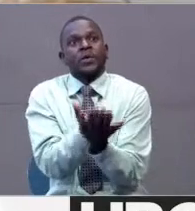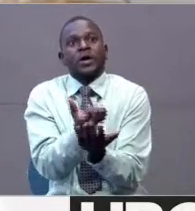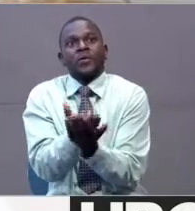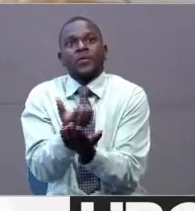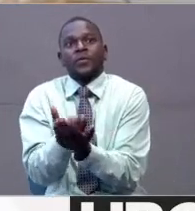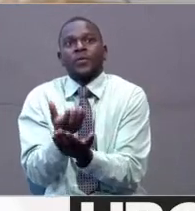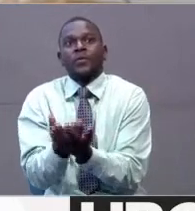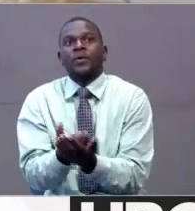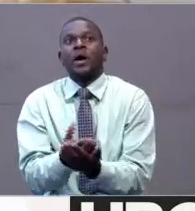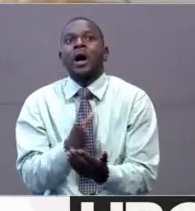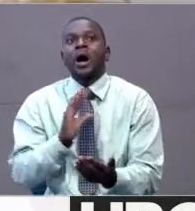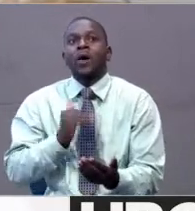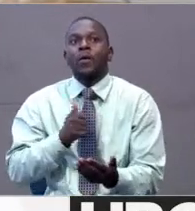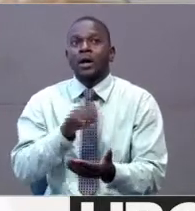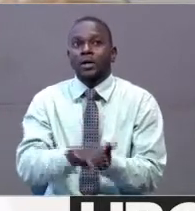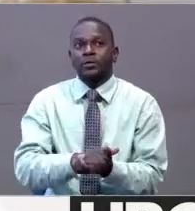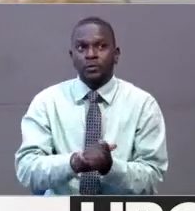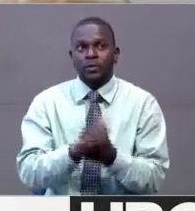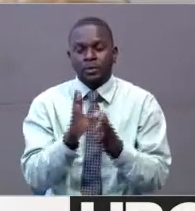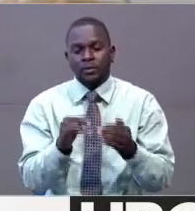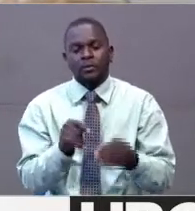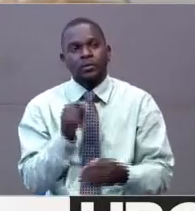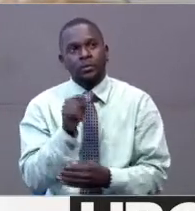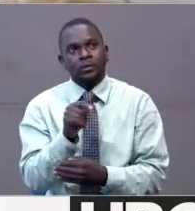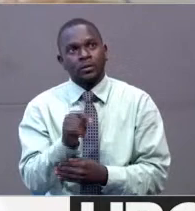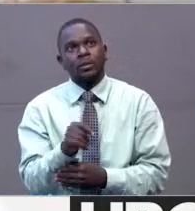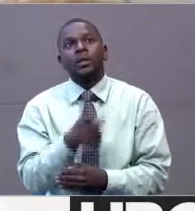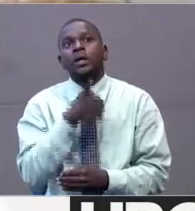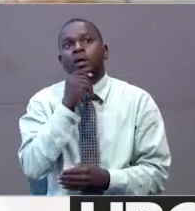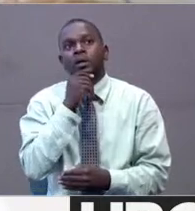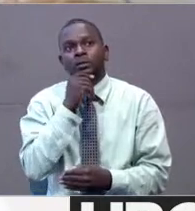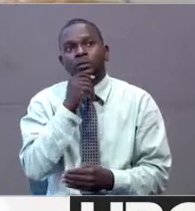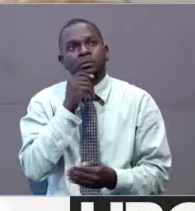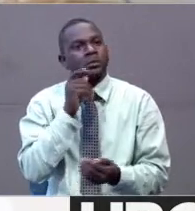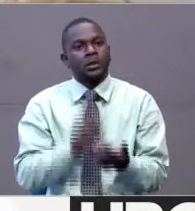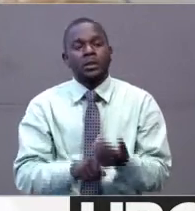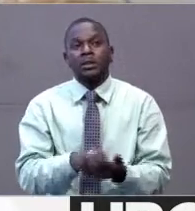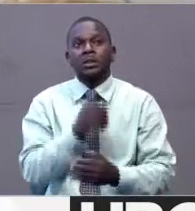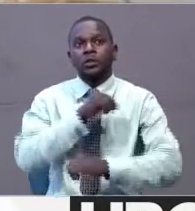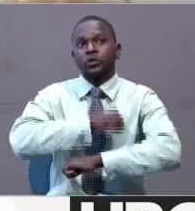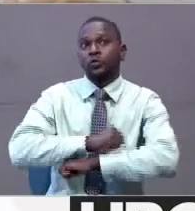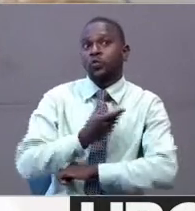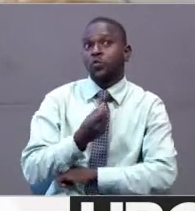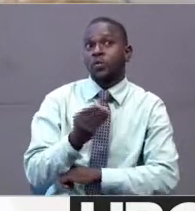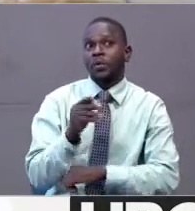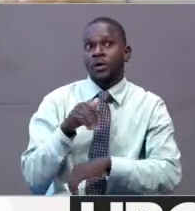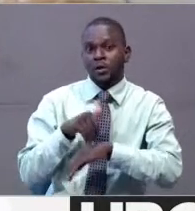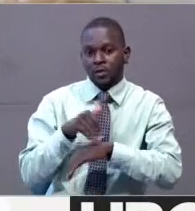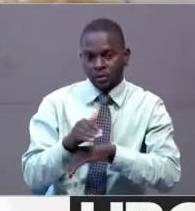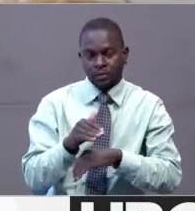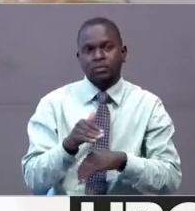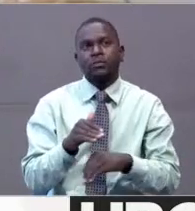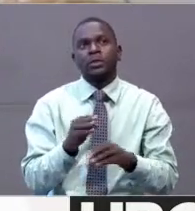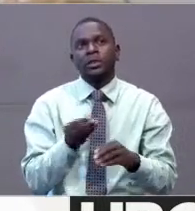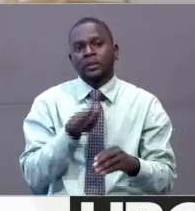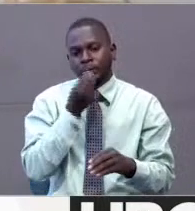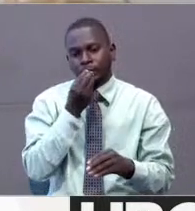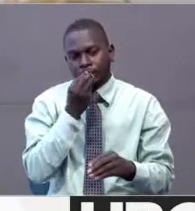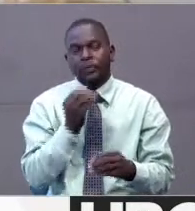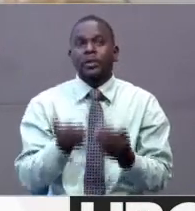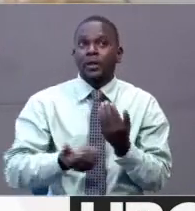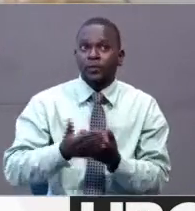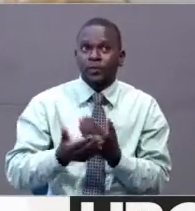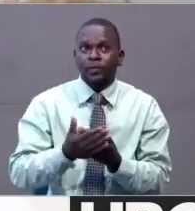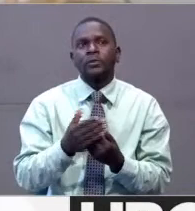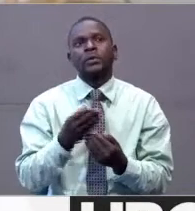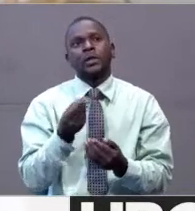ahabashija bitu abokuwa na bwe ntubarusa umushije atakaronda fizi akahereza umukaza akakujweka akakulisa niwekera